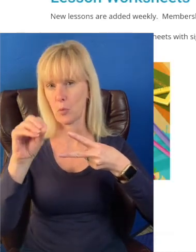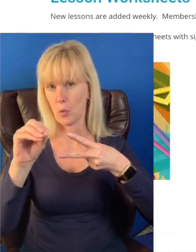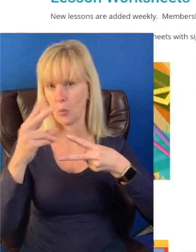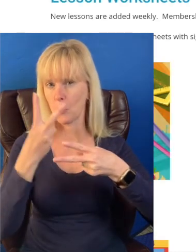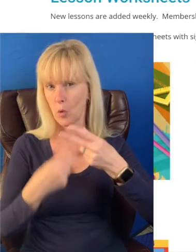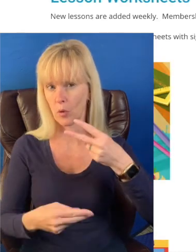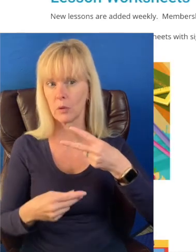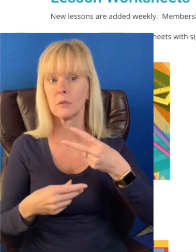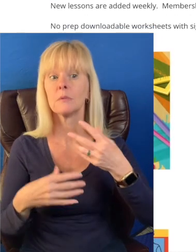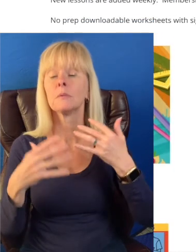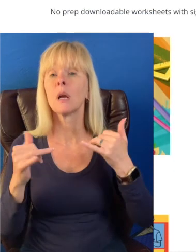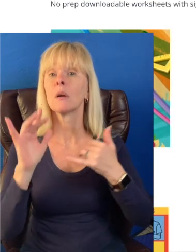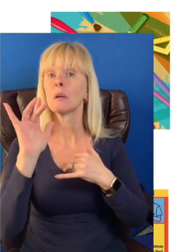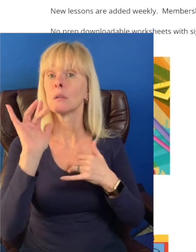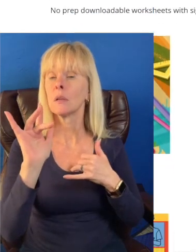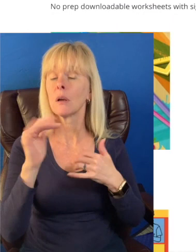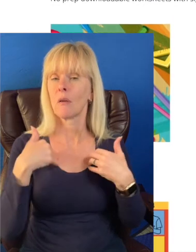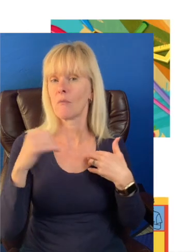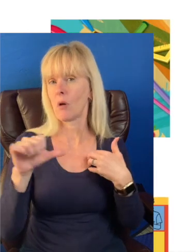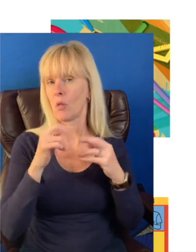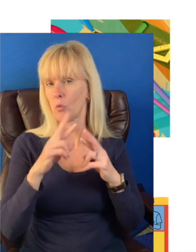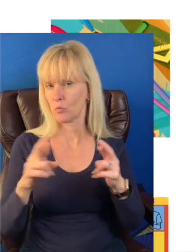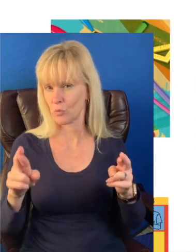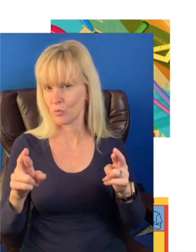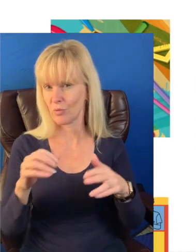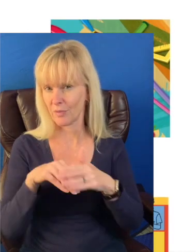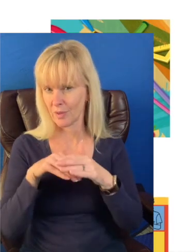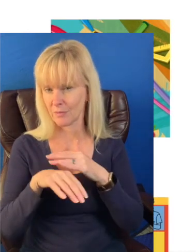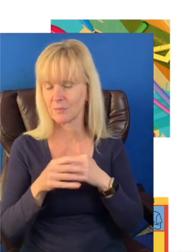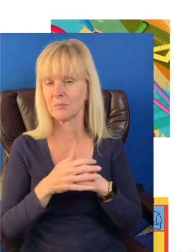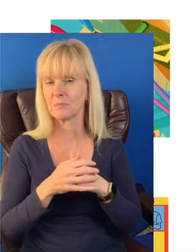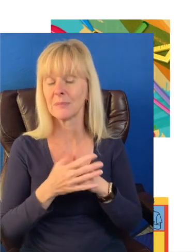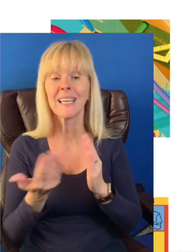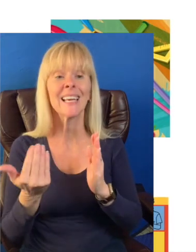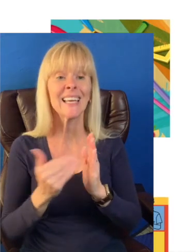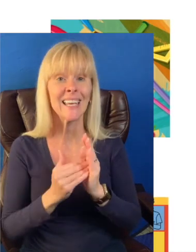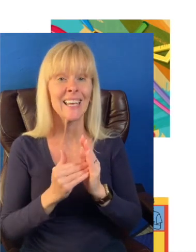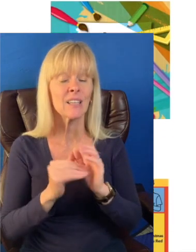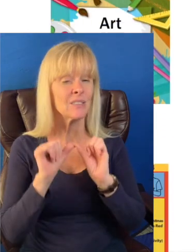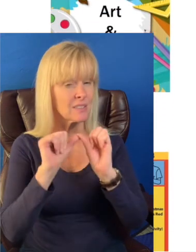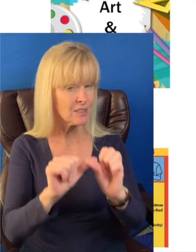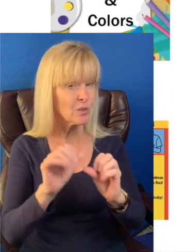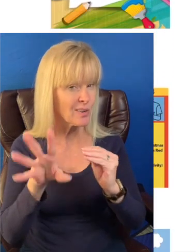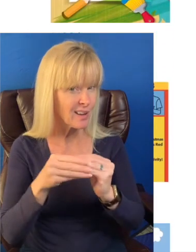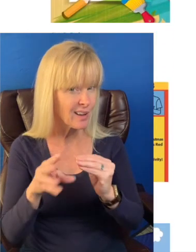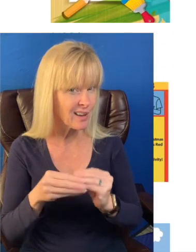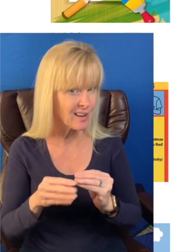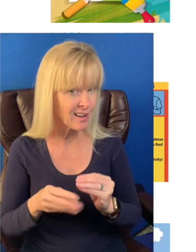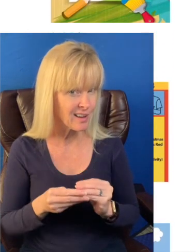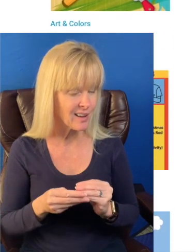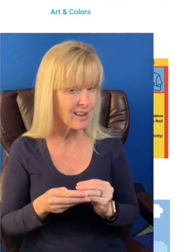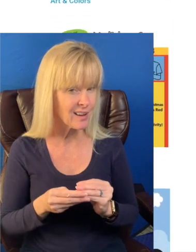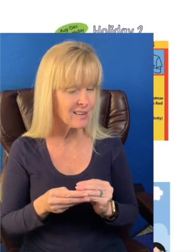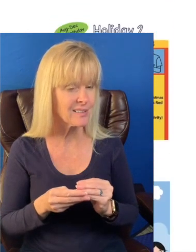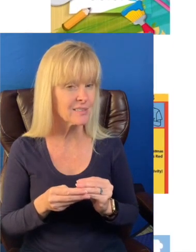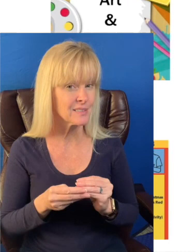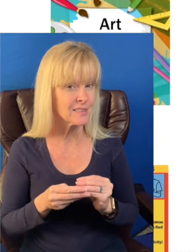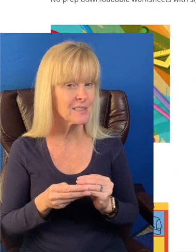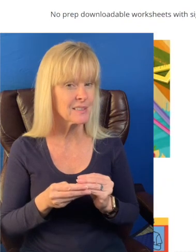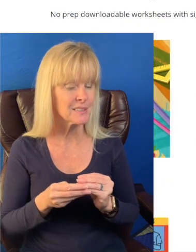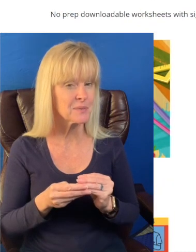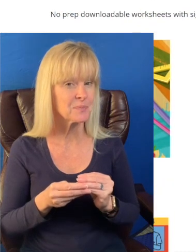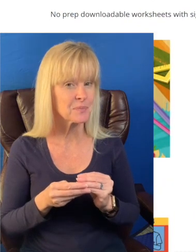Pro. And in here, when you click on it, you'll have other resources available. And again, we continue to add more